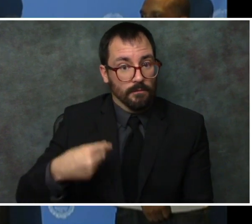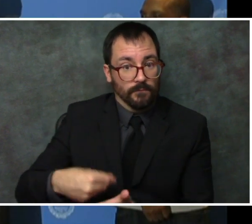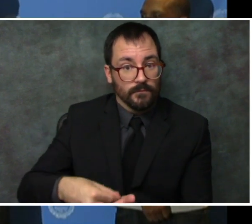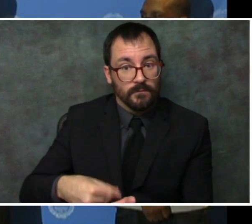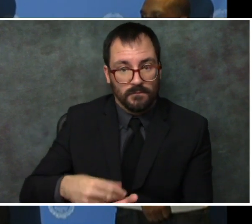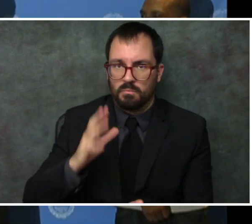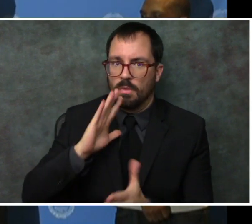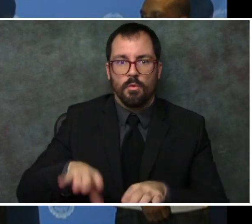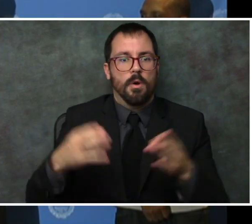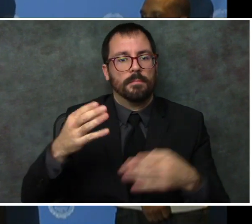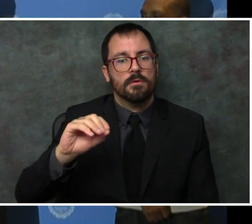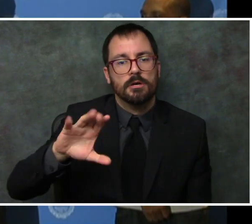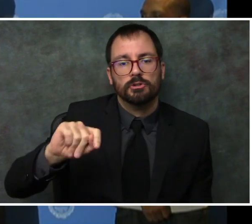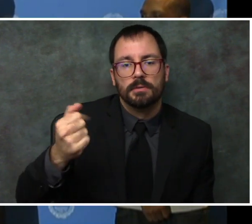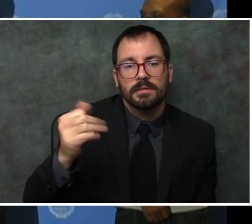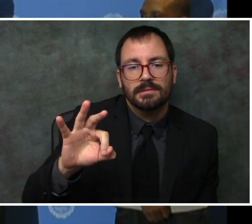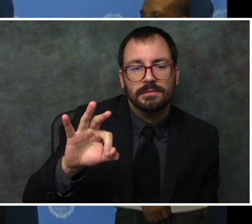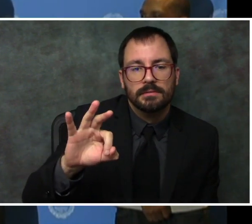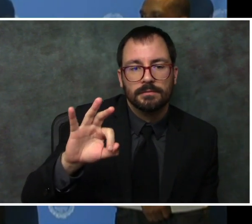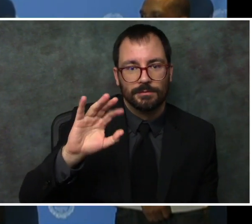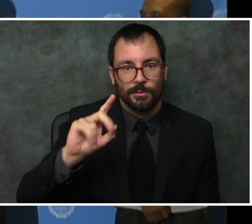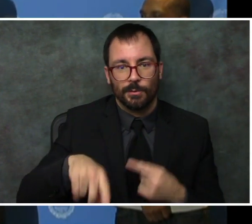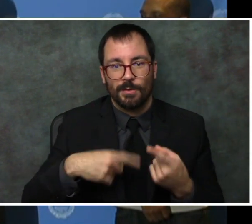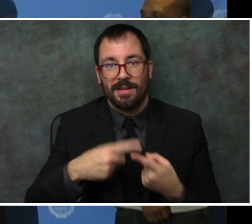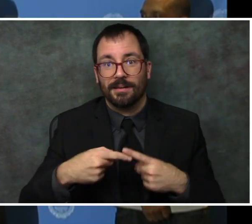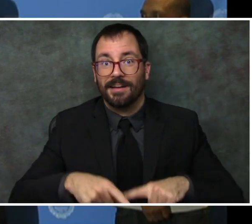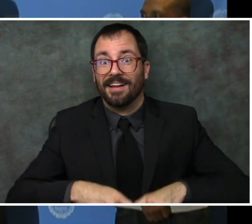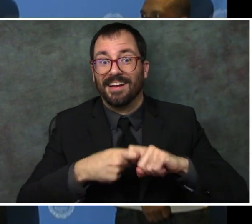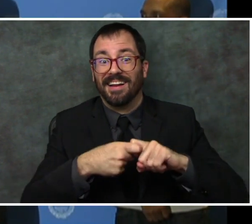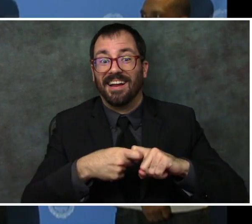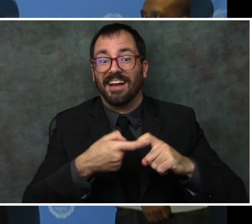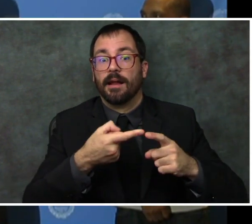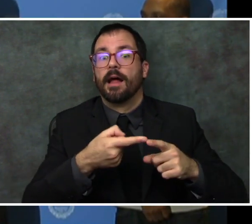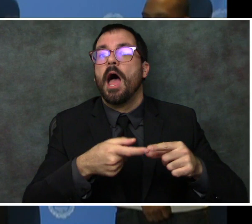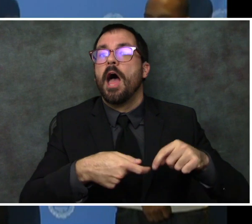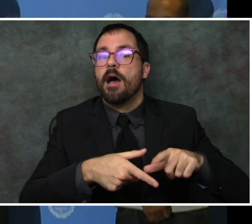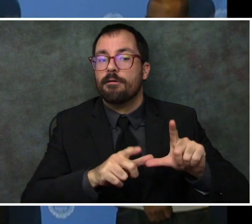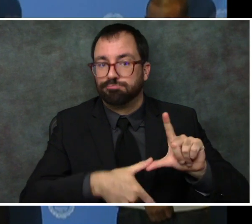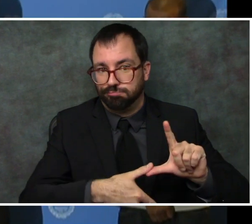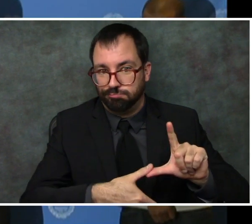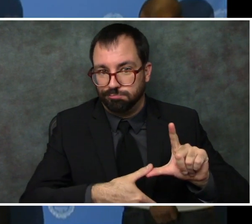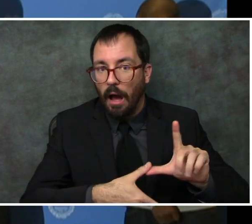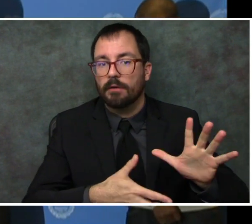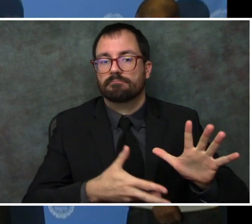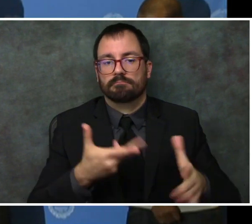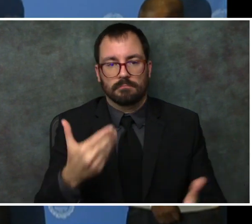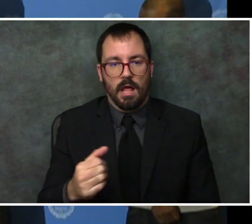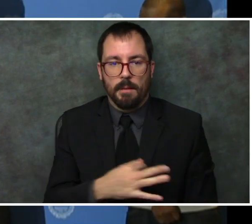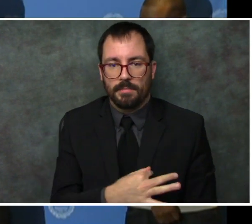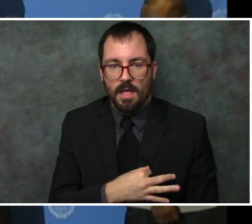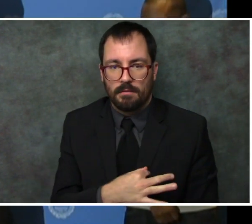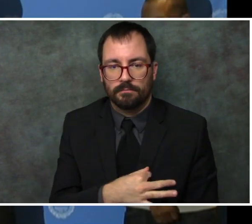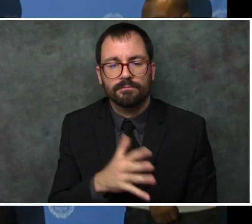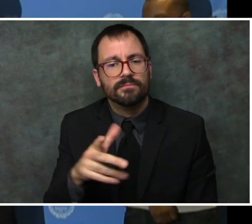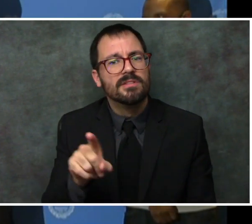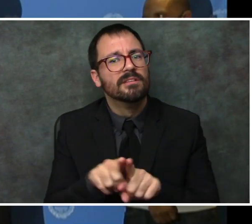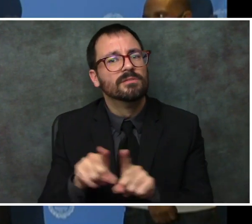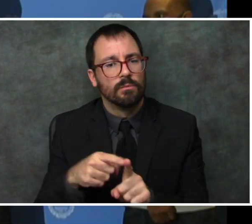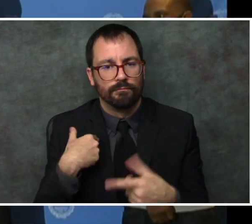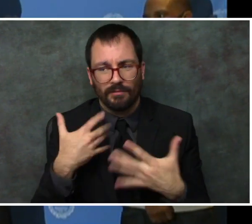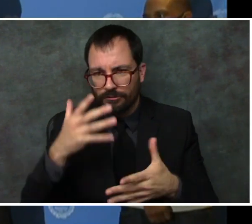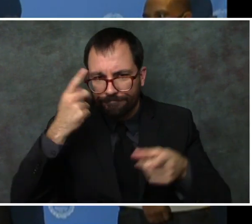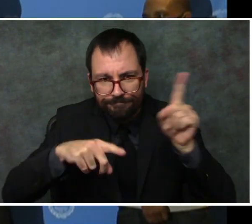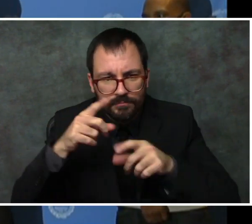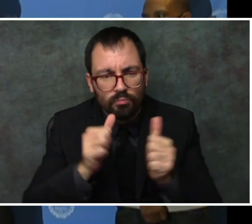also have a housing stability pledge. More than 30 large landlords across the City of Boston have signed an agreement to avoid evictions in the